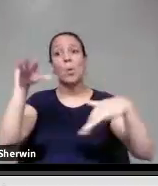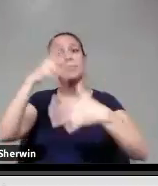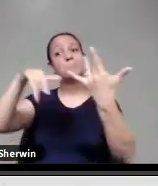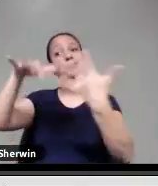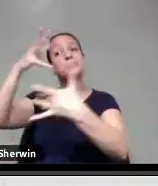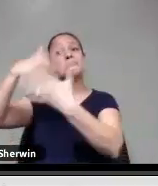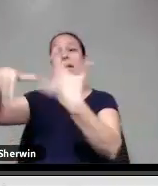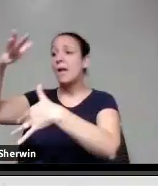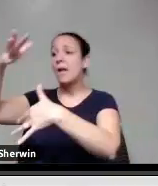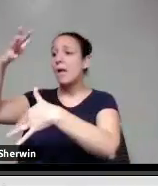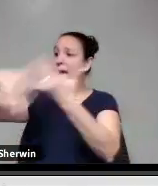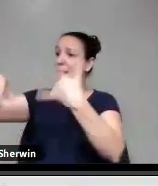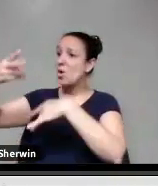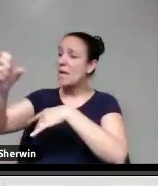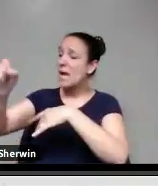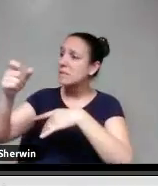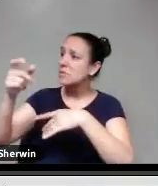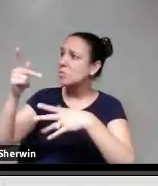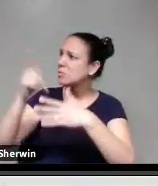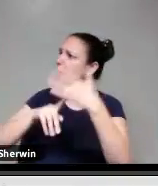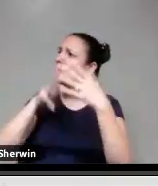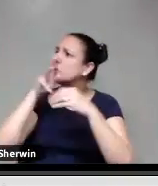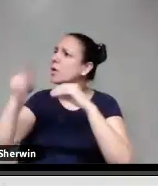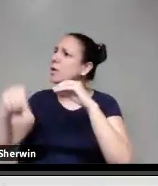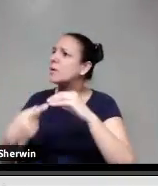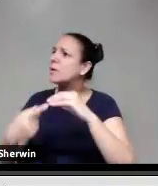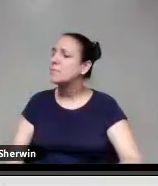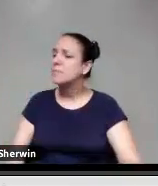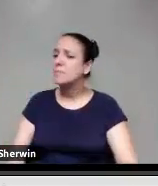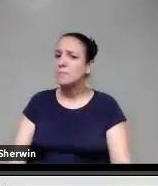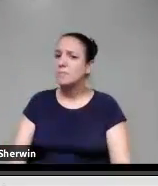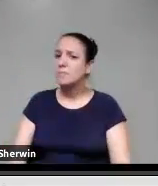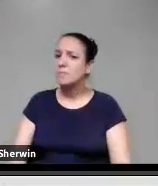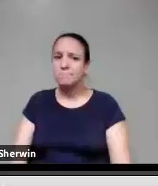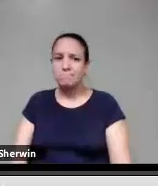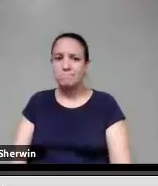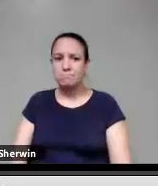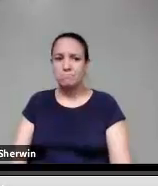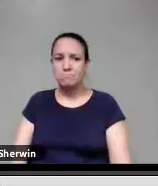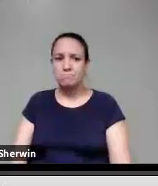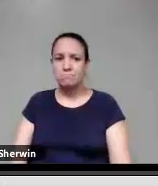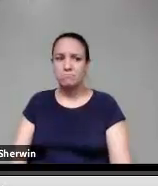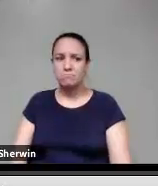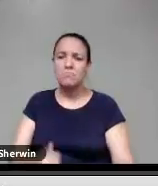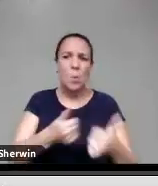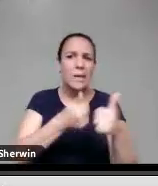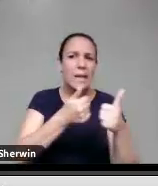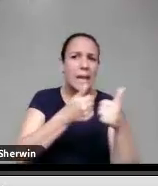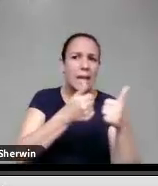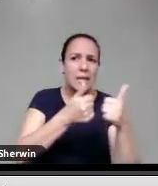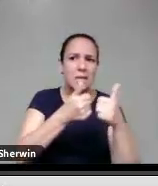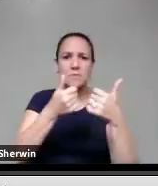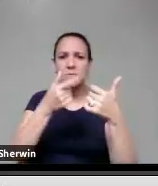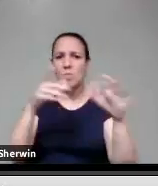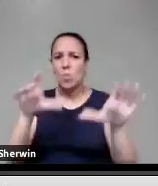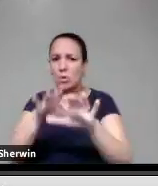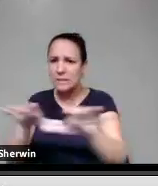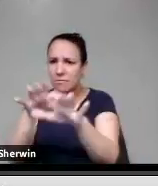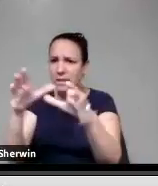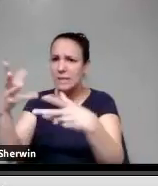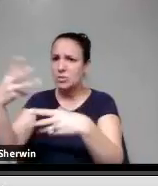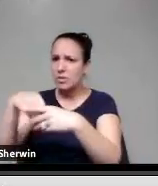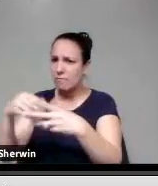the high school and see what they're talking about. What are they talking about at lunch? What kind of games are they playing? What kind of activities are they